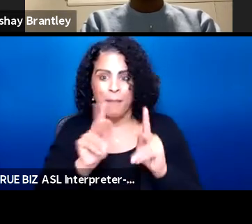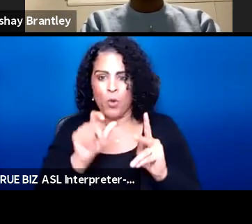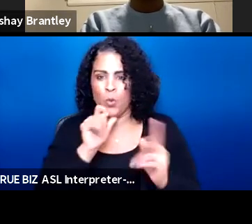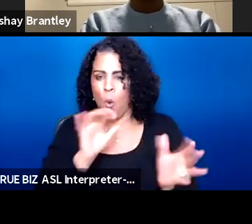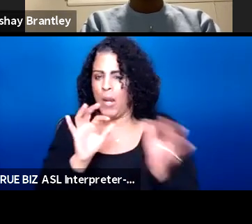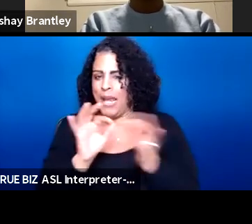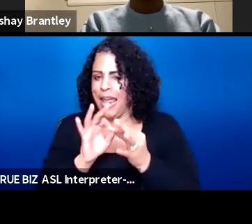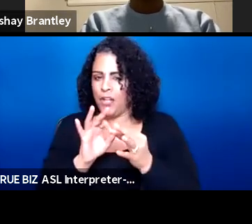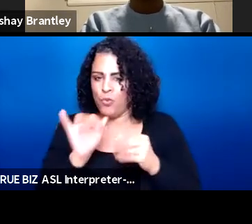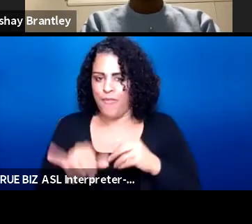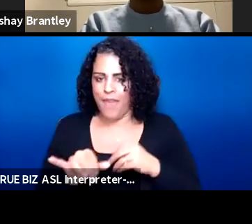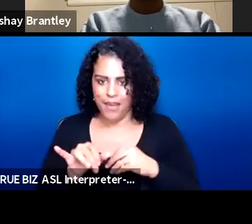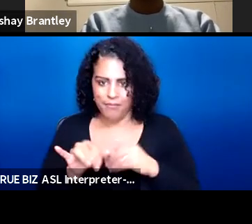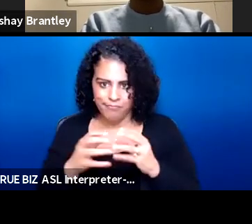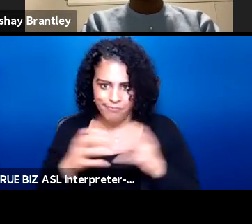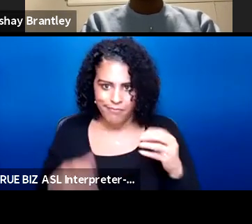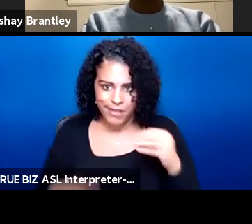much.